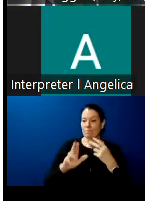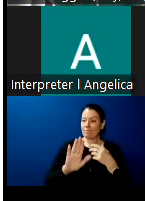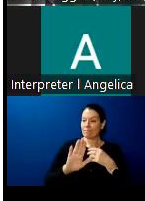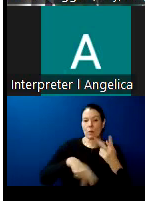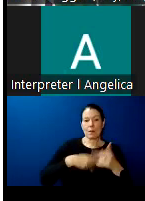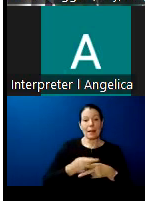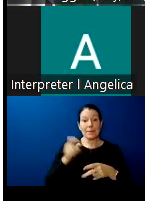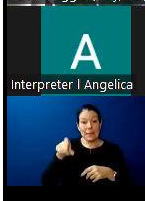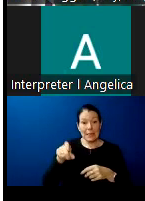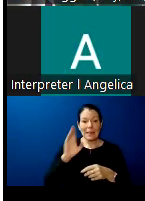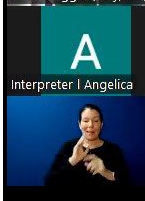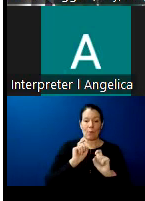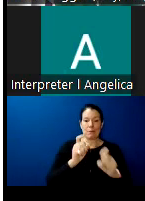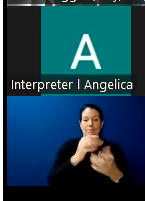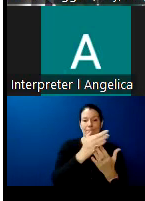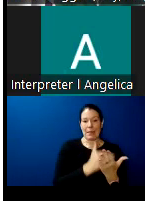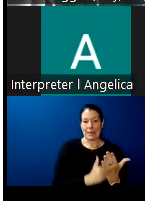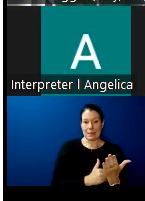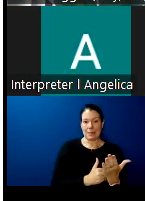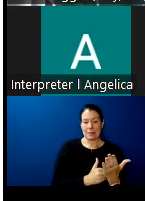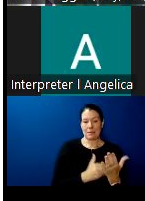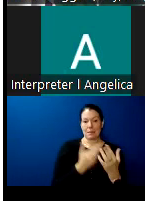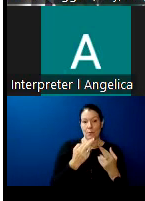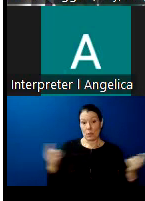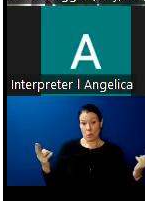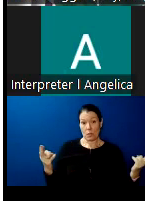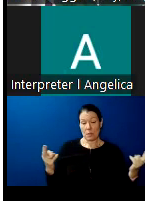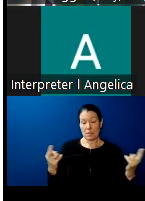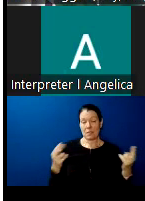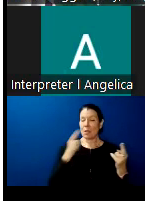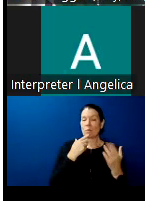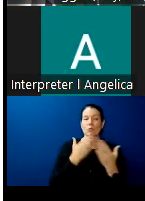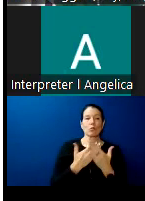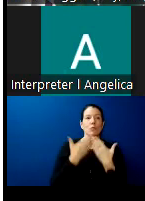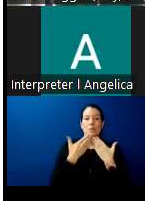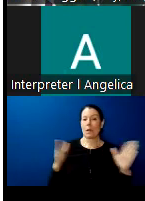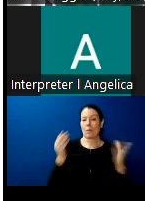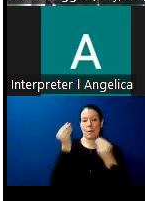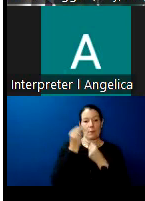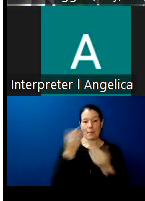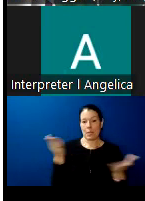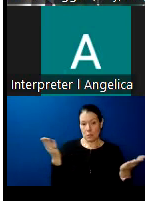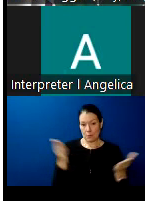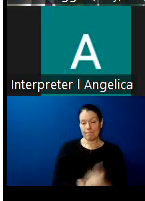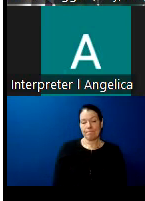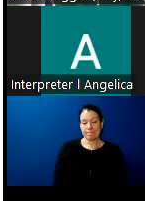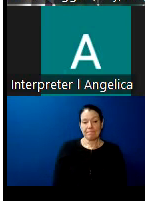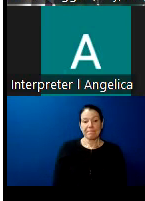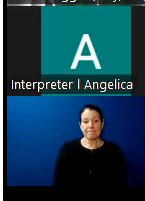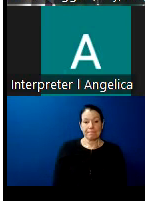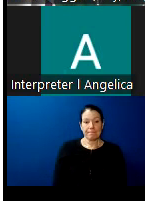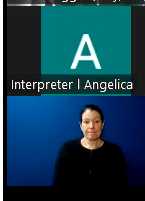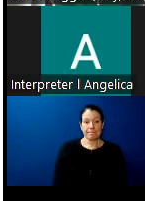of resources. So that's a good general place to kind of seek out some resources you might not be familiar or connected with.